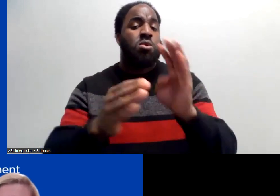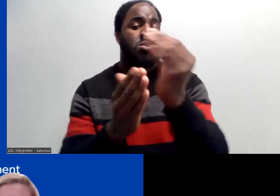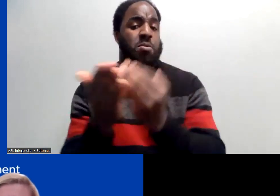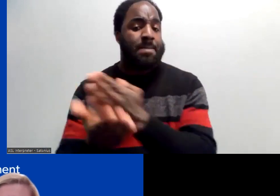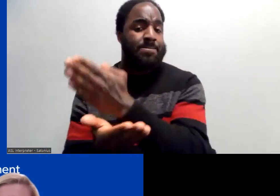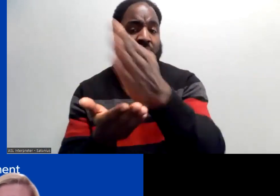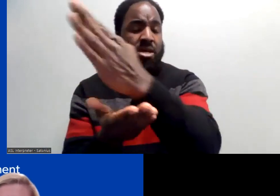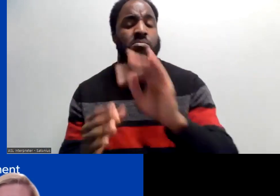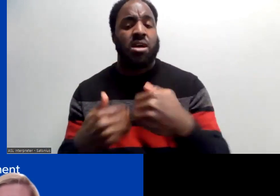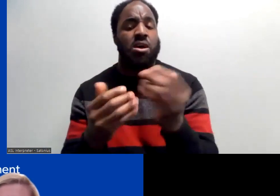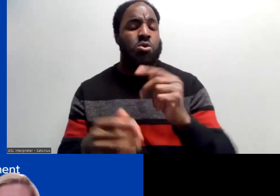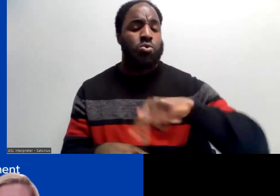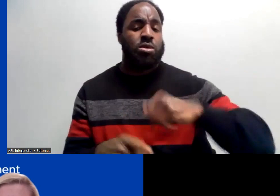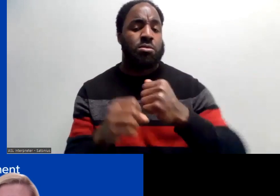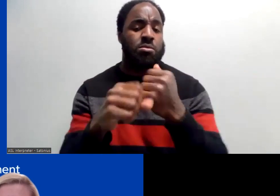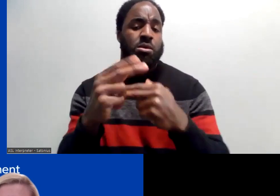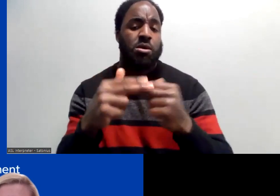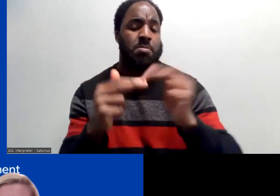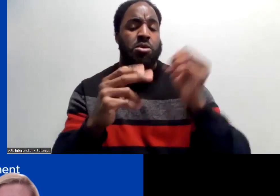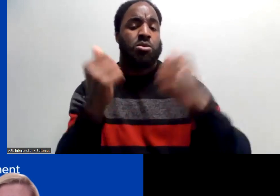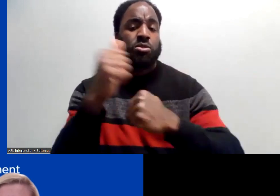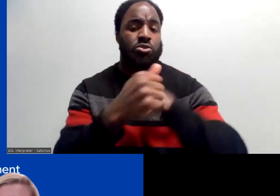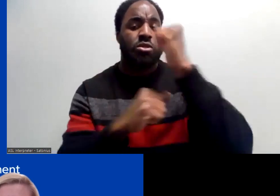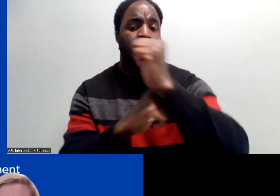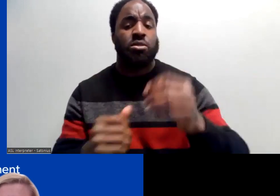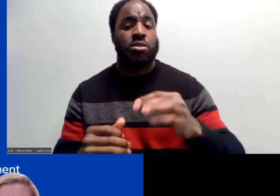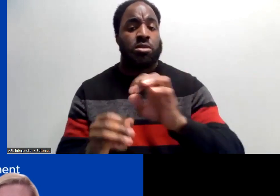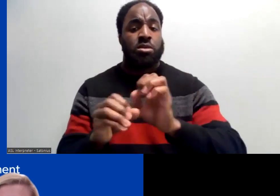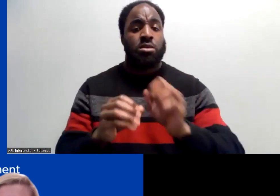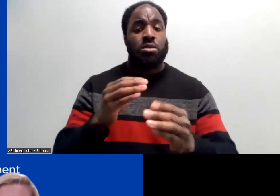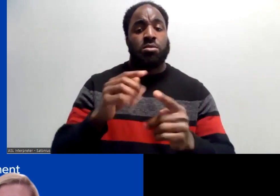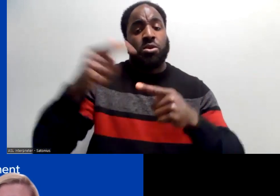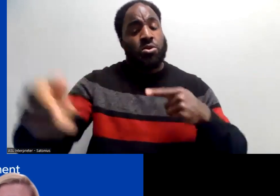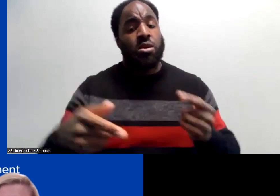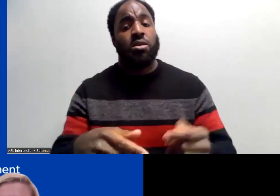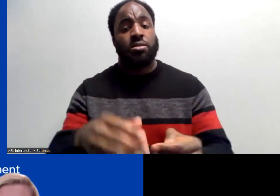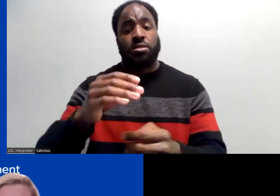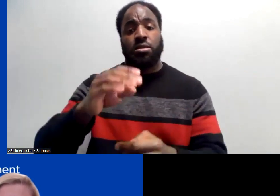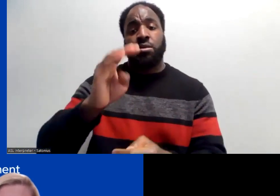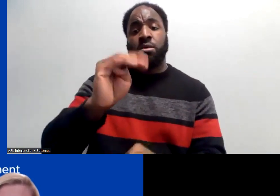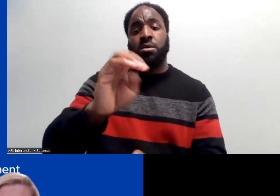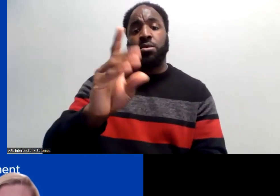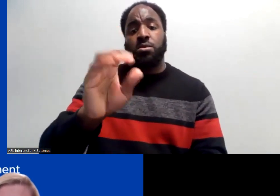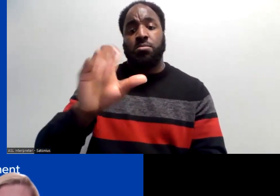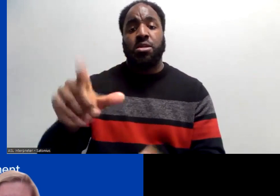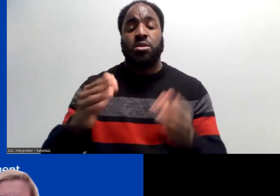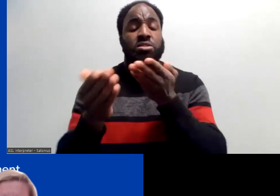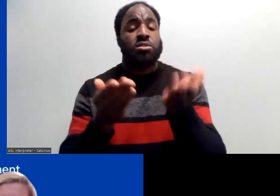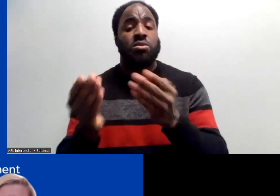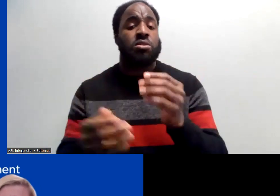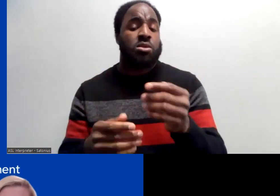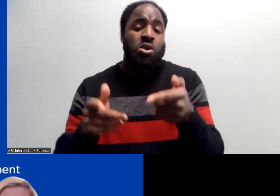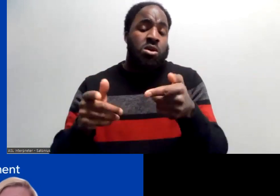out the infrastructure for the service delivery system across Medi-Cal and non-Medi-Cal services. So while they are two